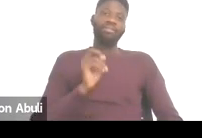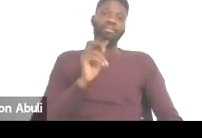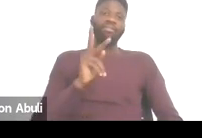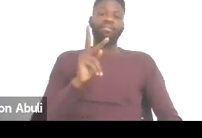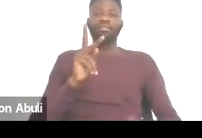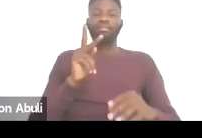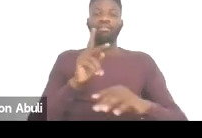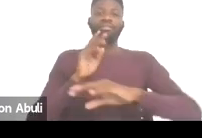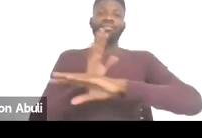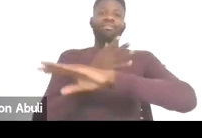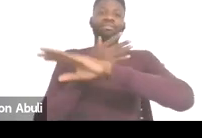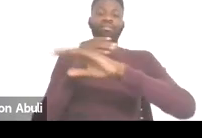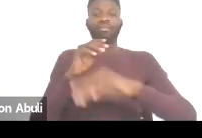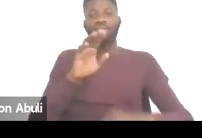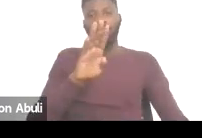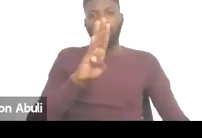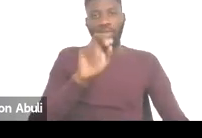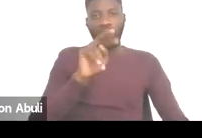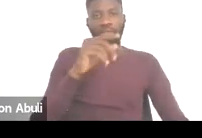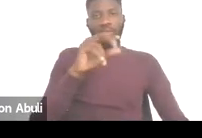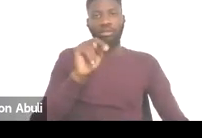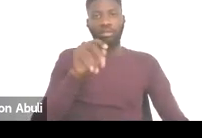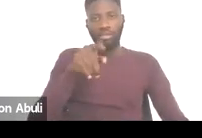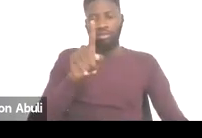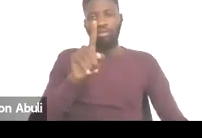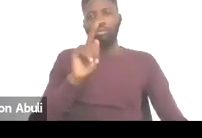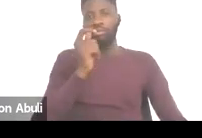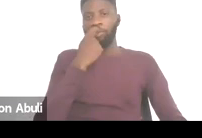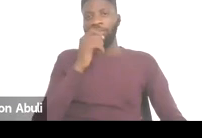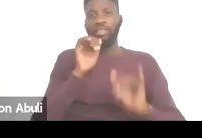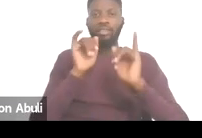Biegon, kindly be on mute. I'm putting you on mute and you are muting yourself.